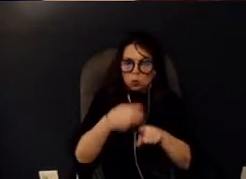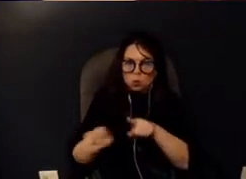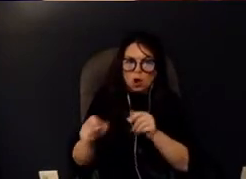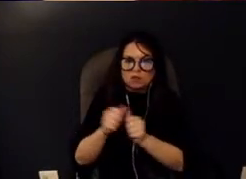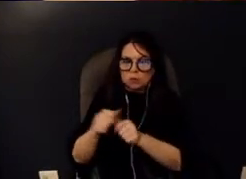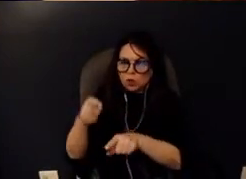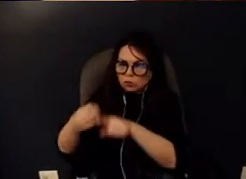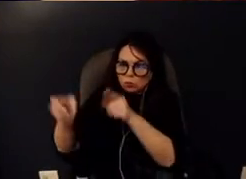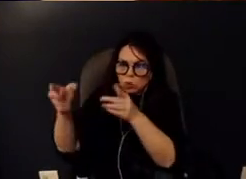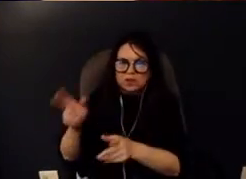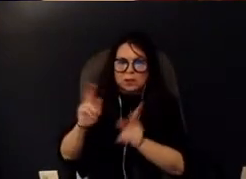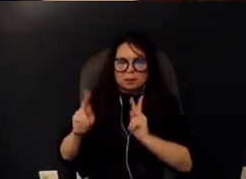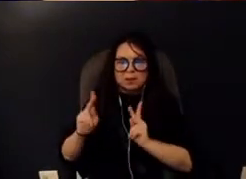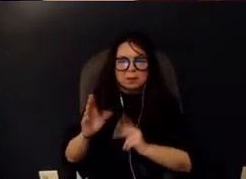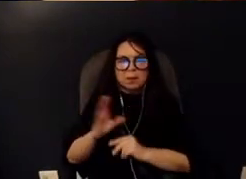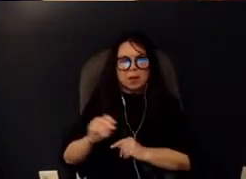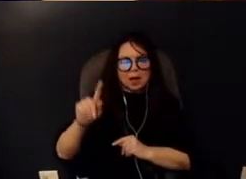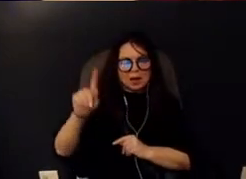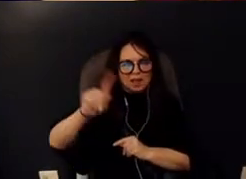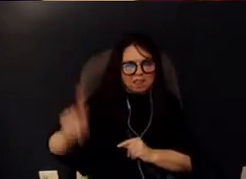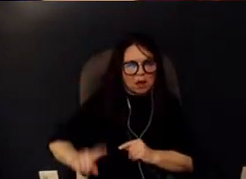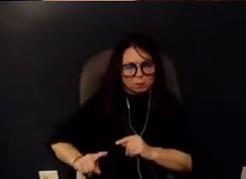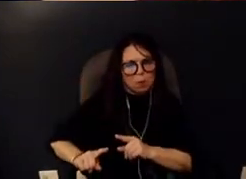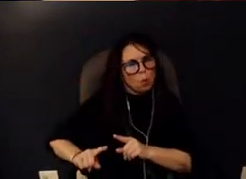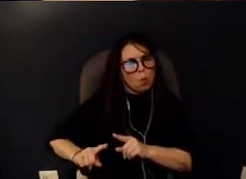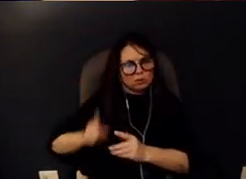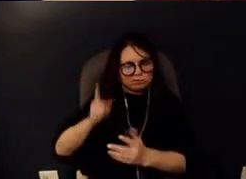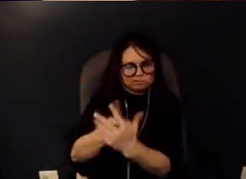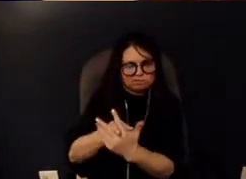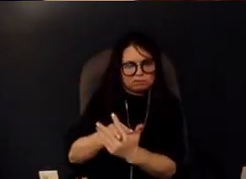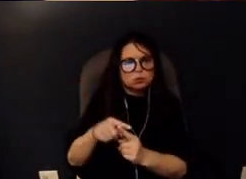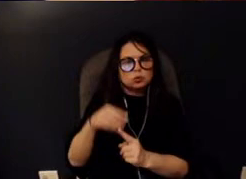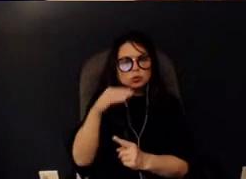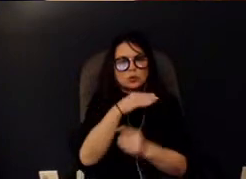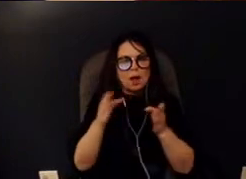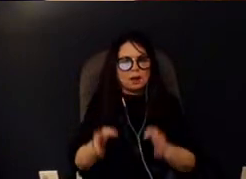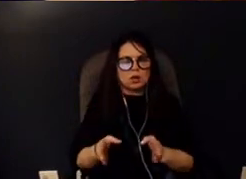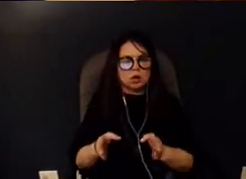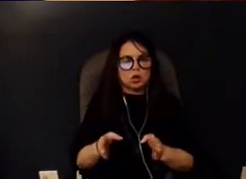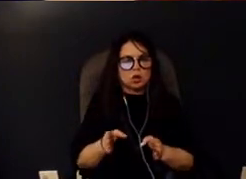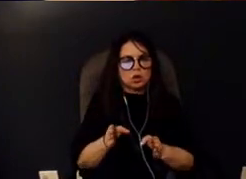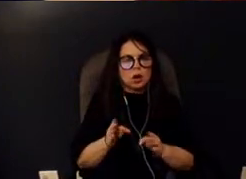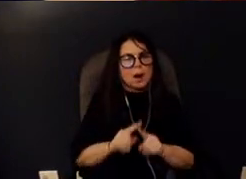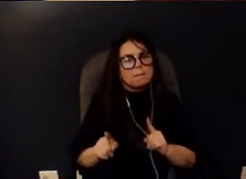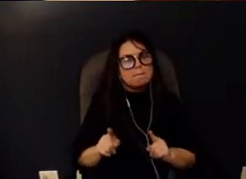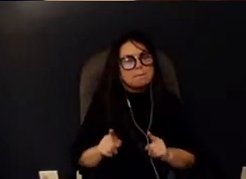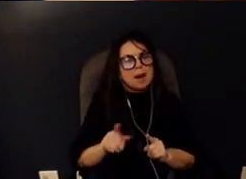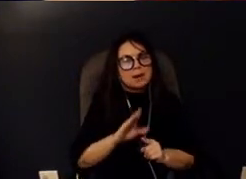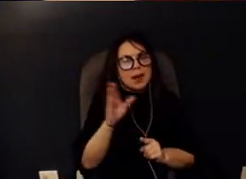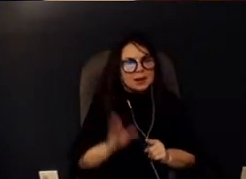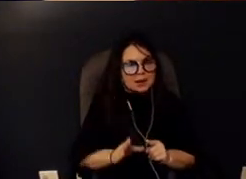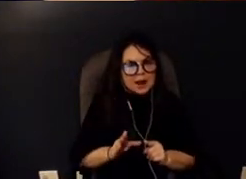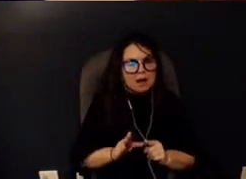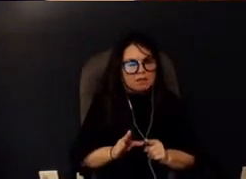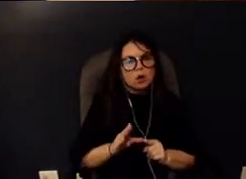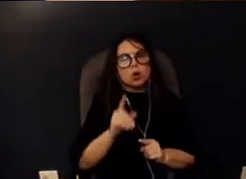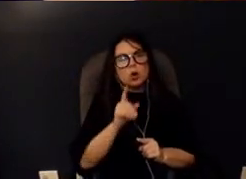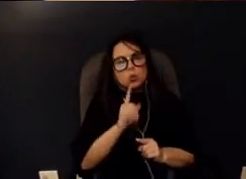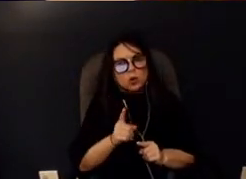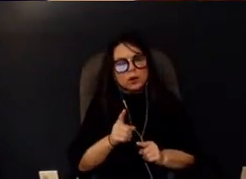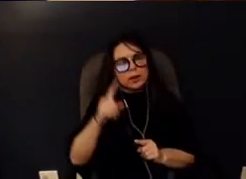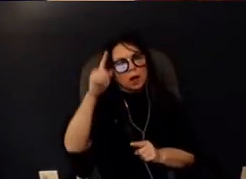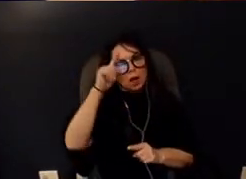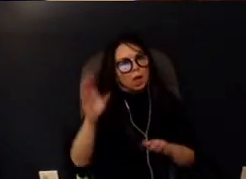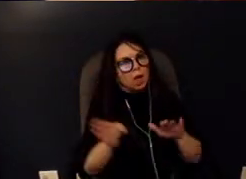liar. But in all this, never be unmindful of your own dignity. And so I think that it's important that we center dignity and be